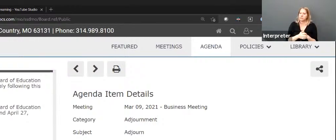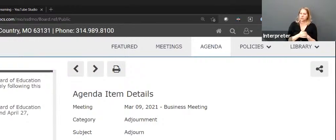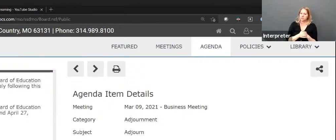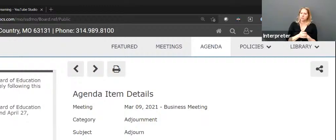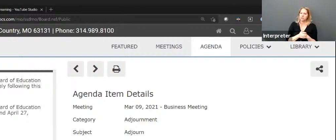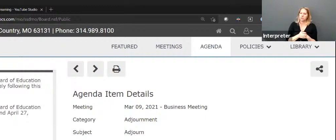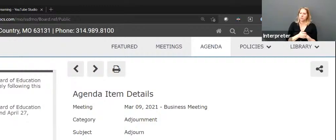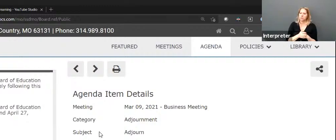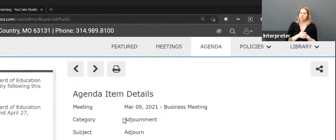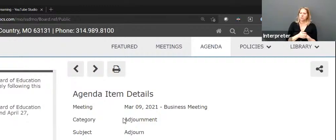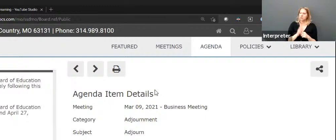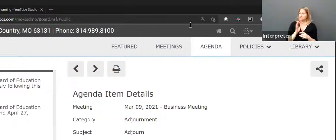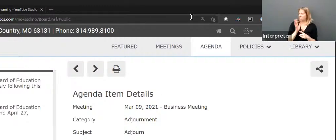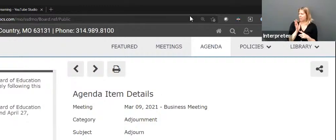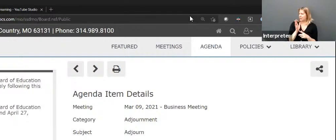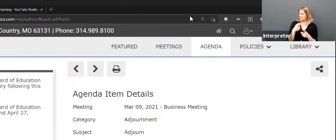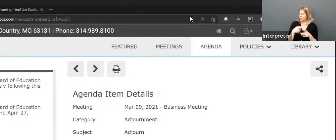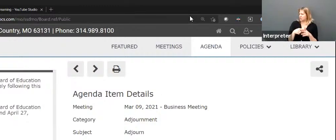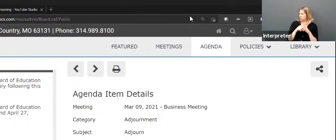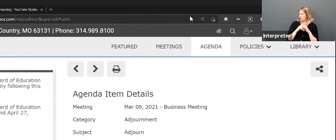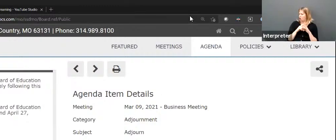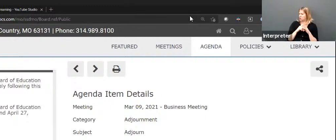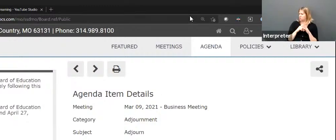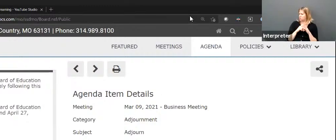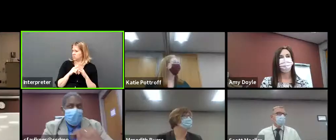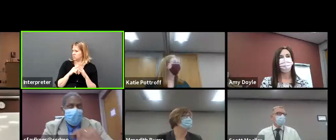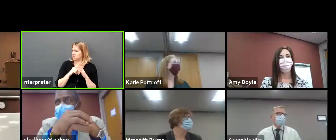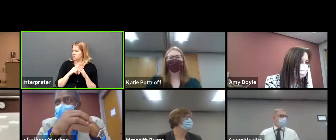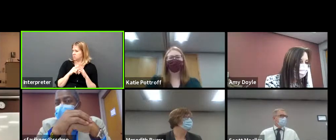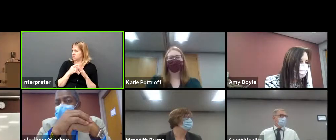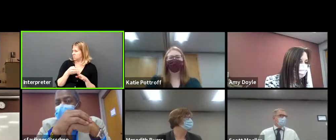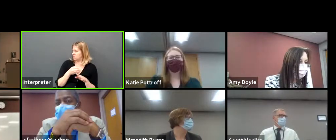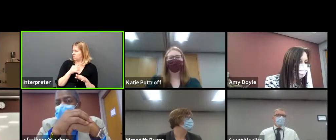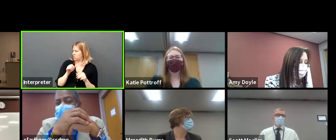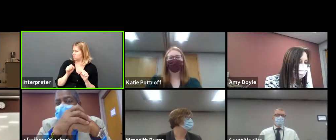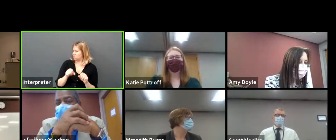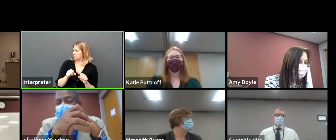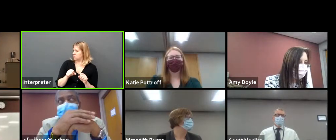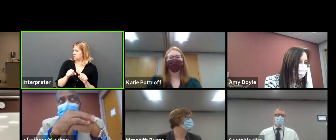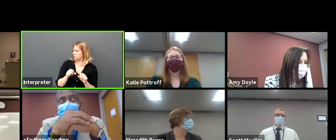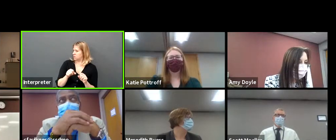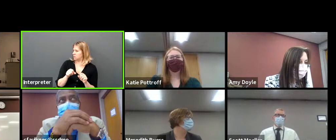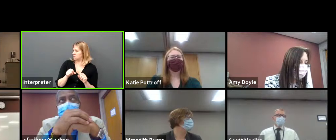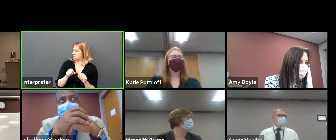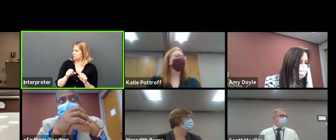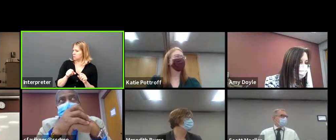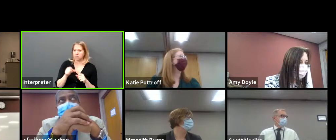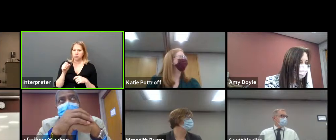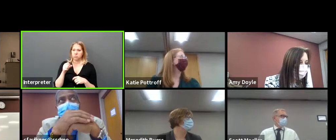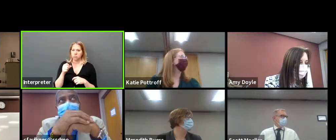carries. Want to take 5, and we can start before then, can't we? There's